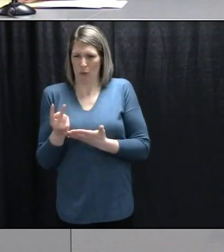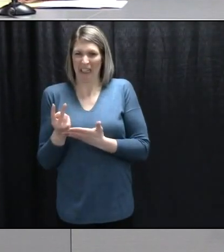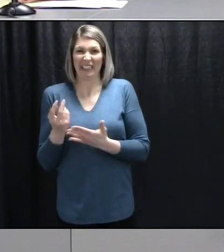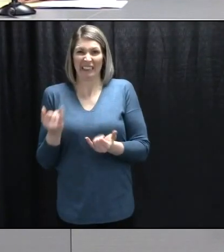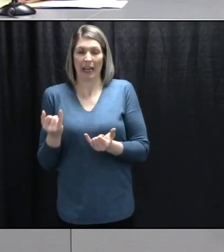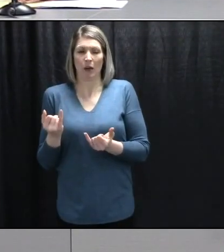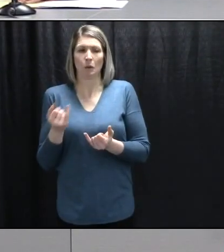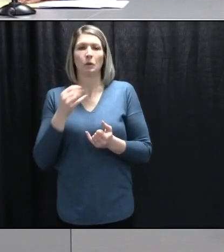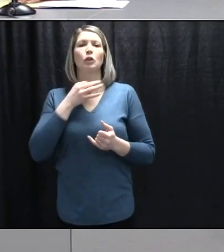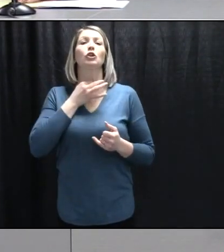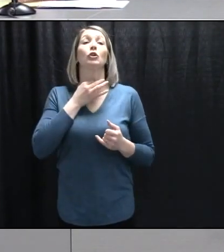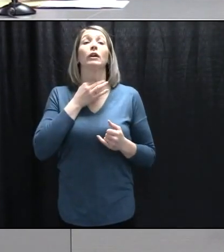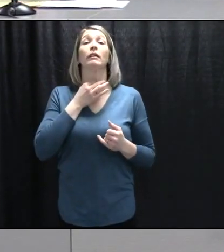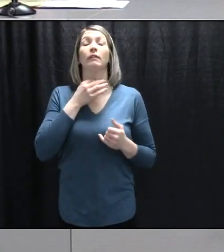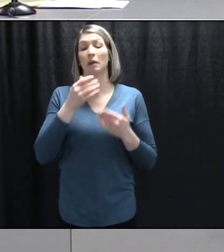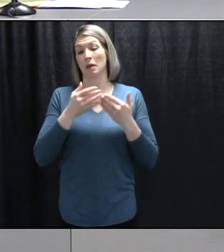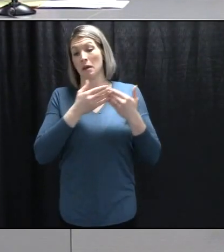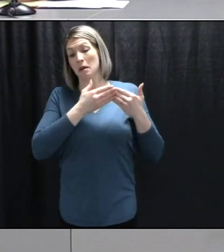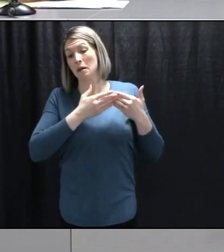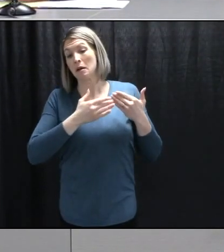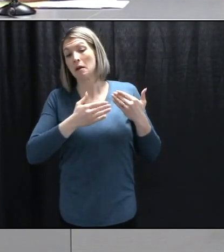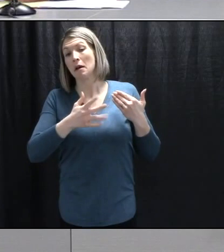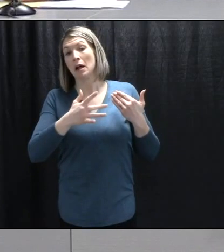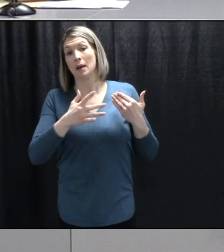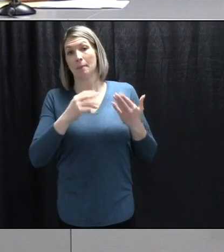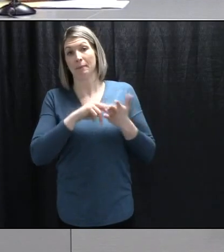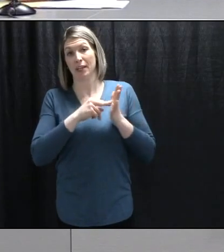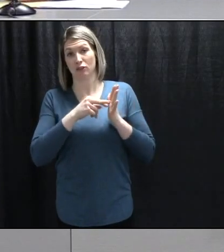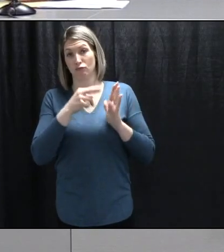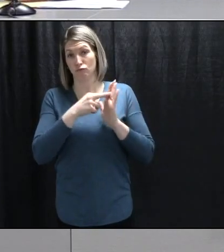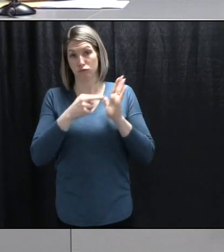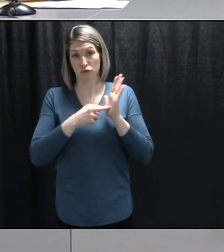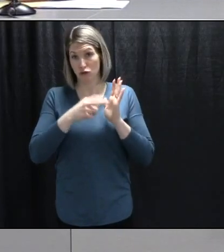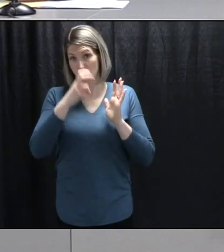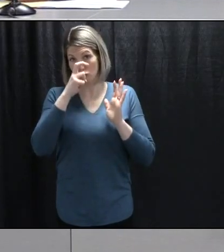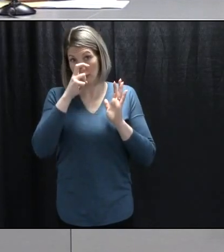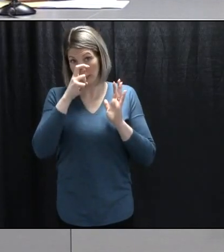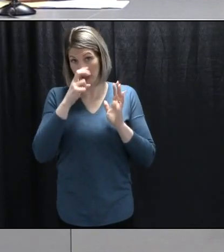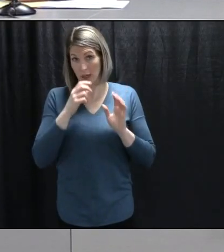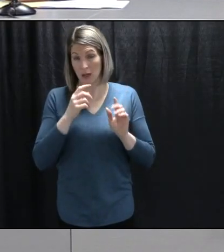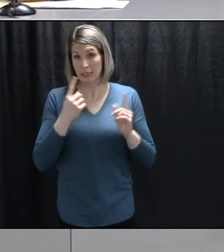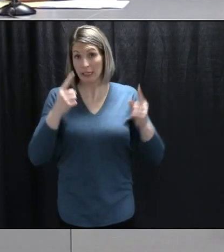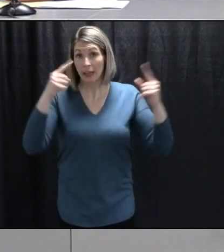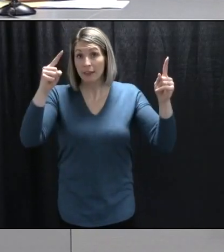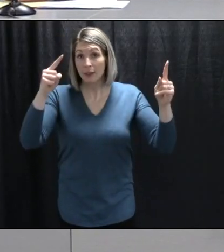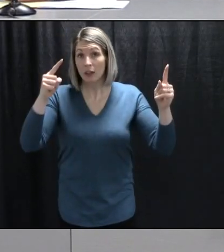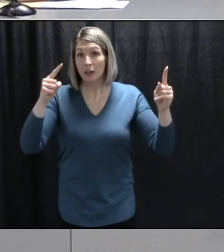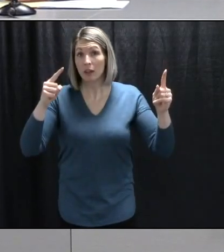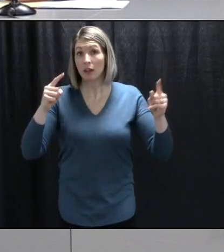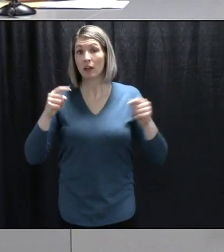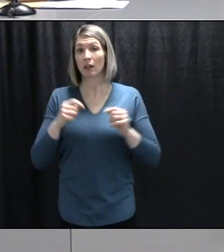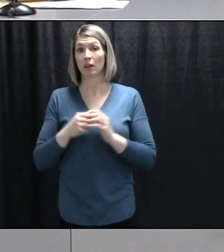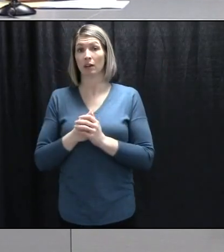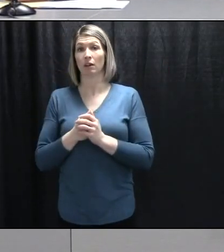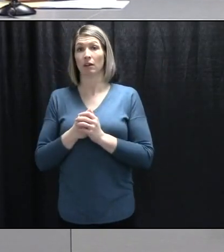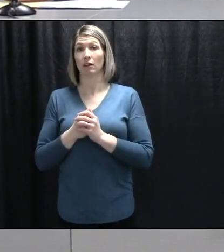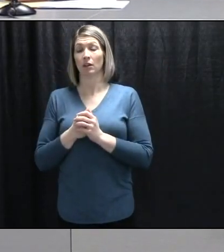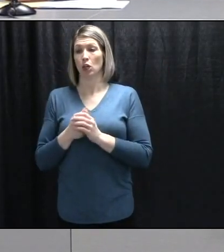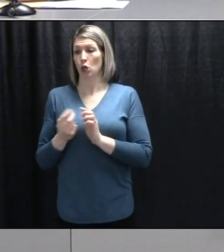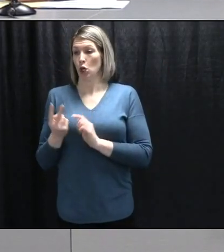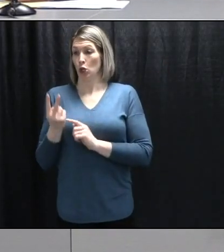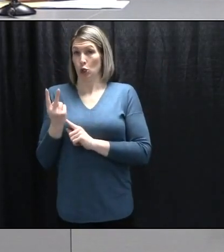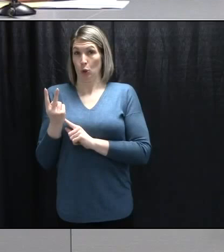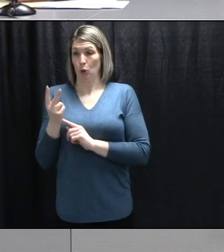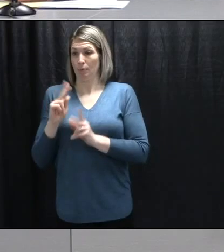the measures that you're implementing are working? This is a sign that we've had 2 cases in the last 24 hours